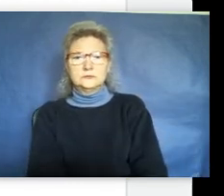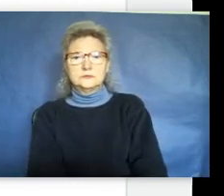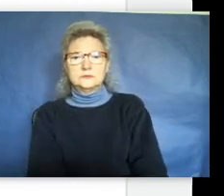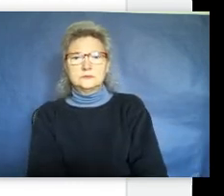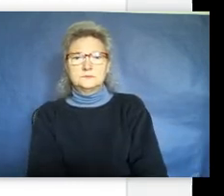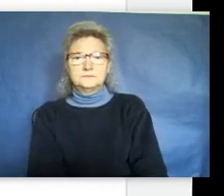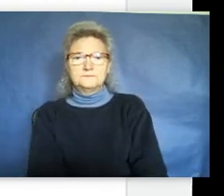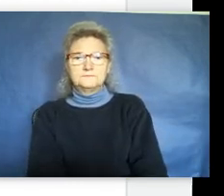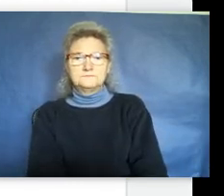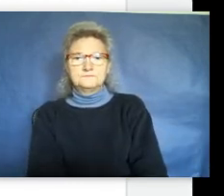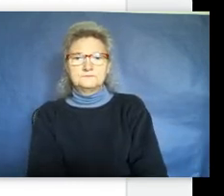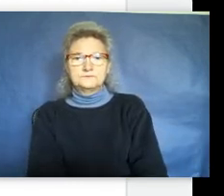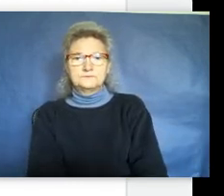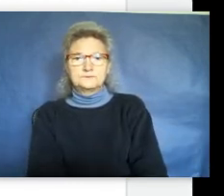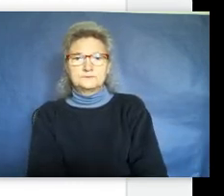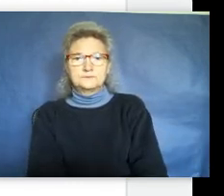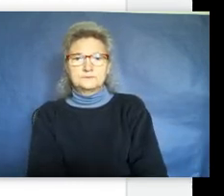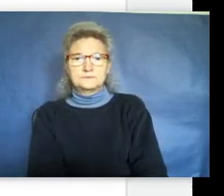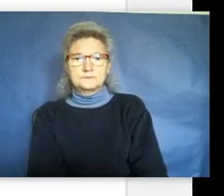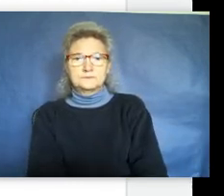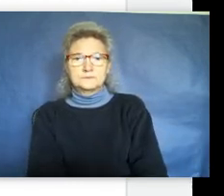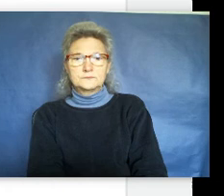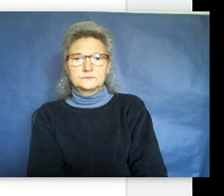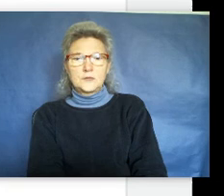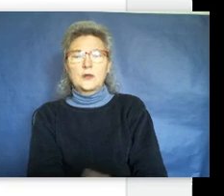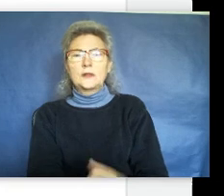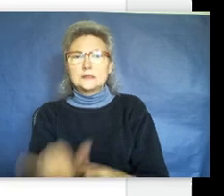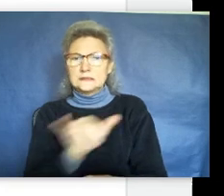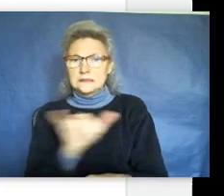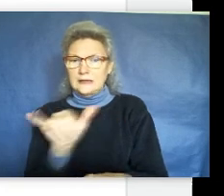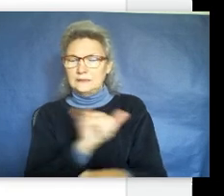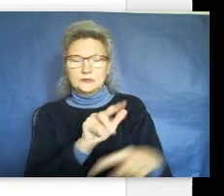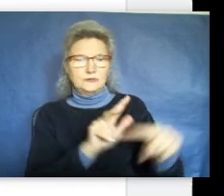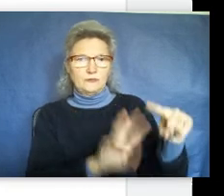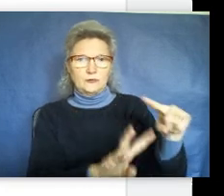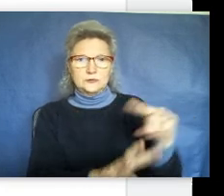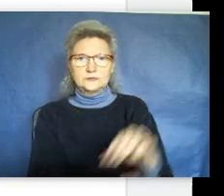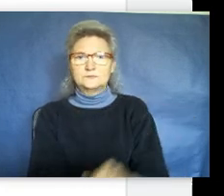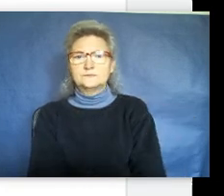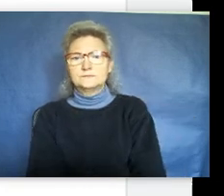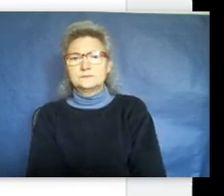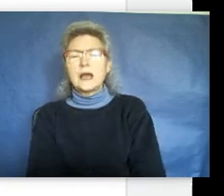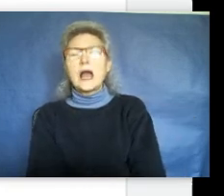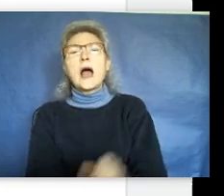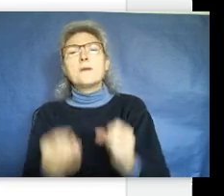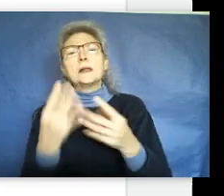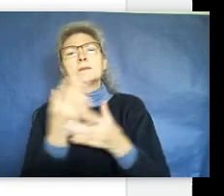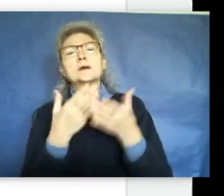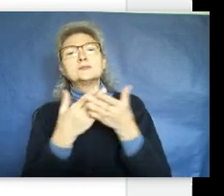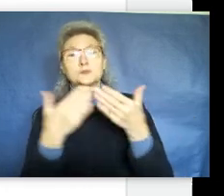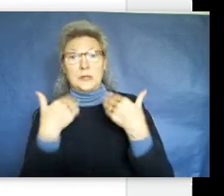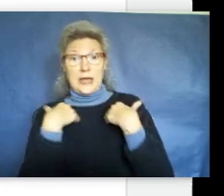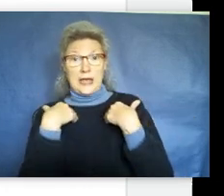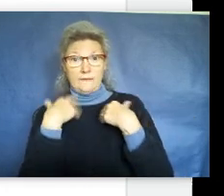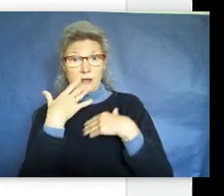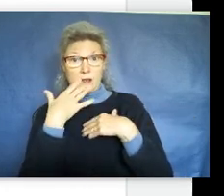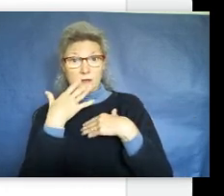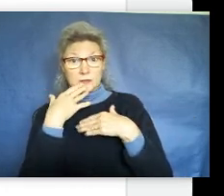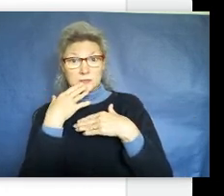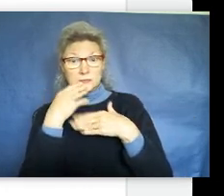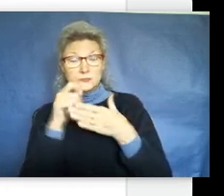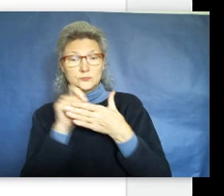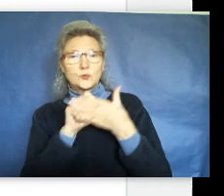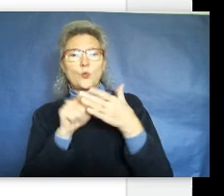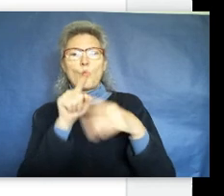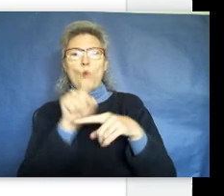to make it equivalent or the same as our 3/4. How many parts do we have shaded in? We